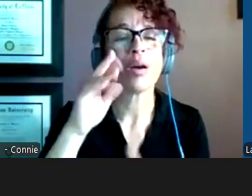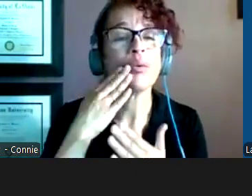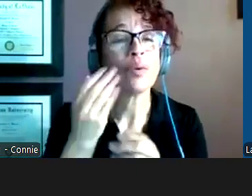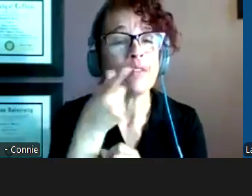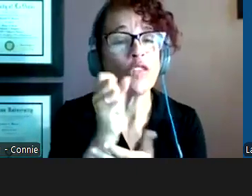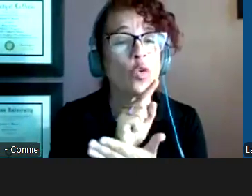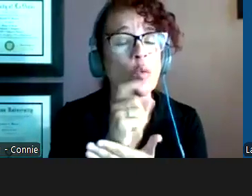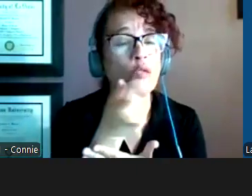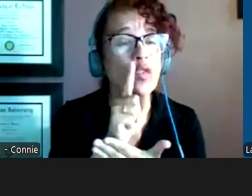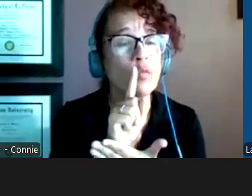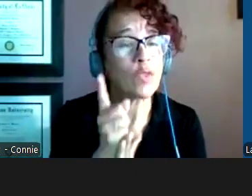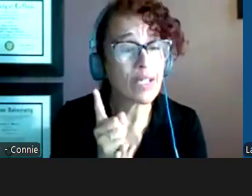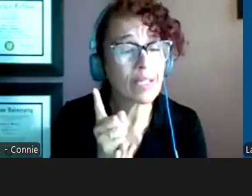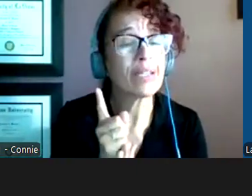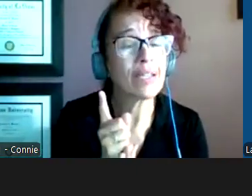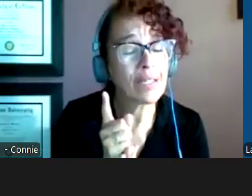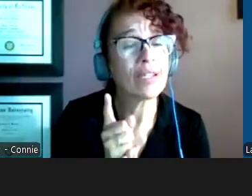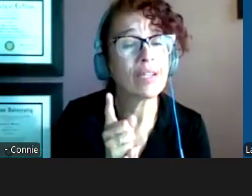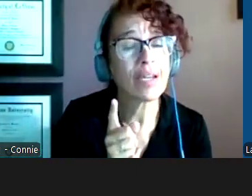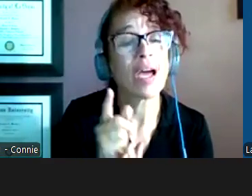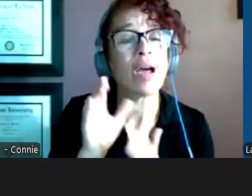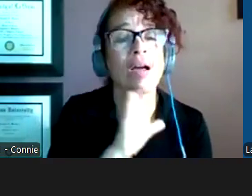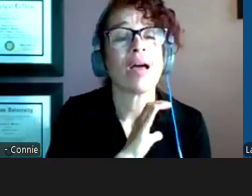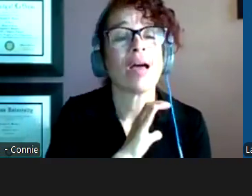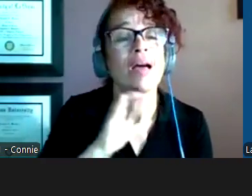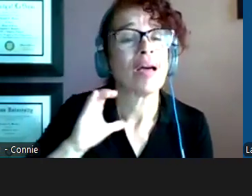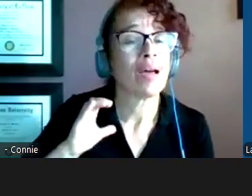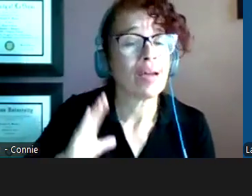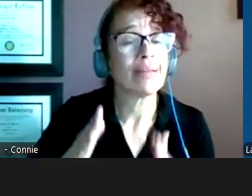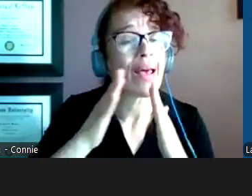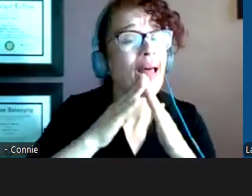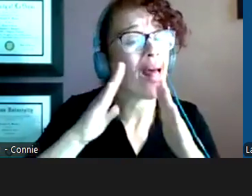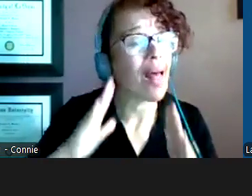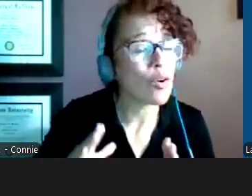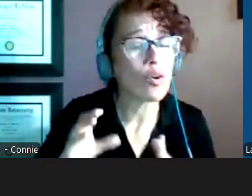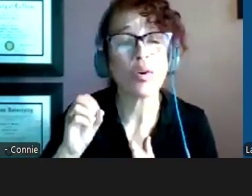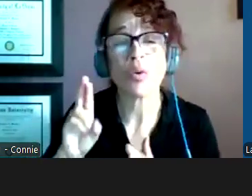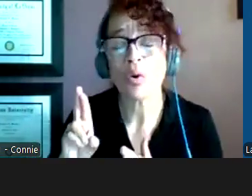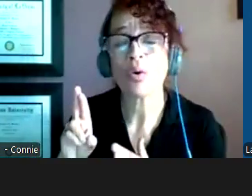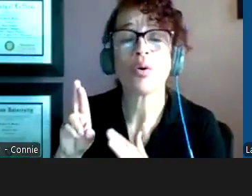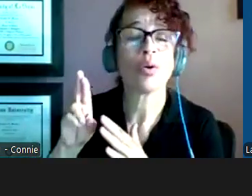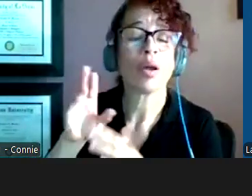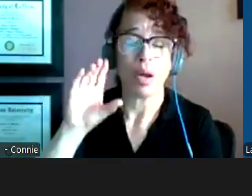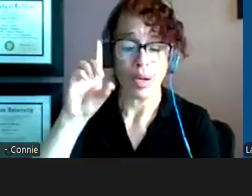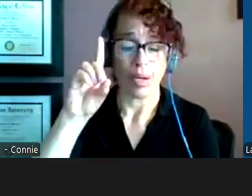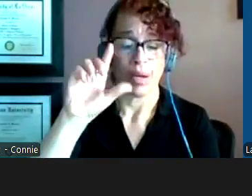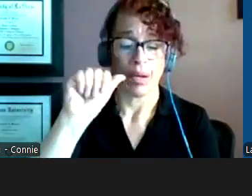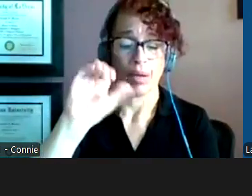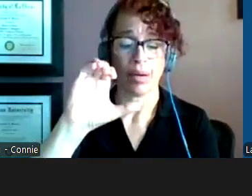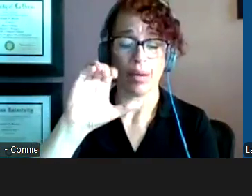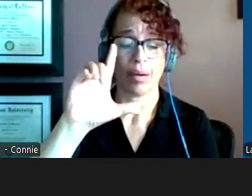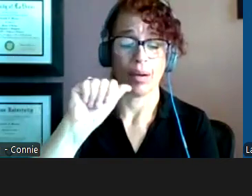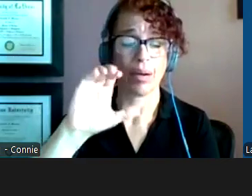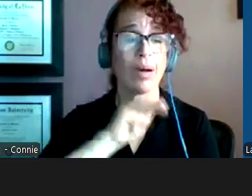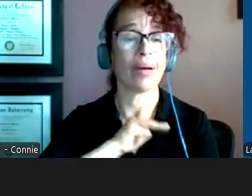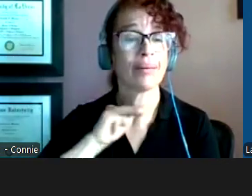few minutes. If any of the subcommittee for housing or full DACLAC members would like to